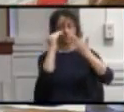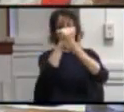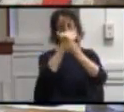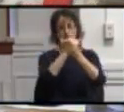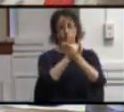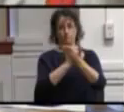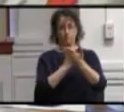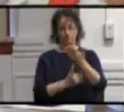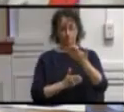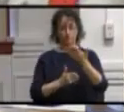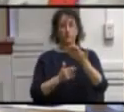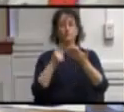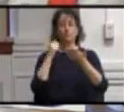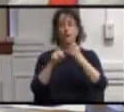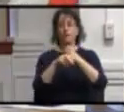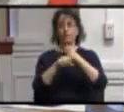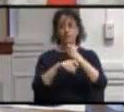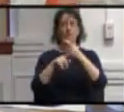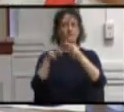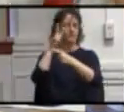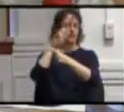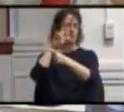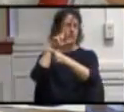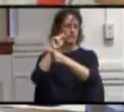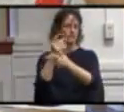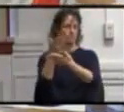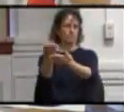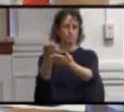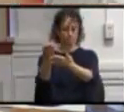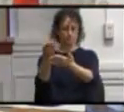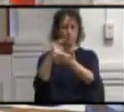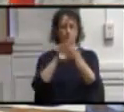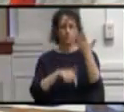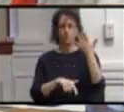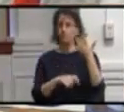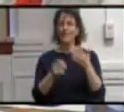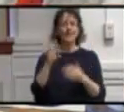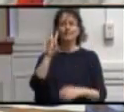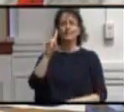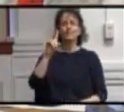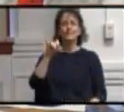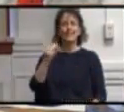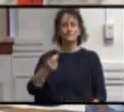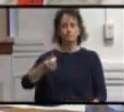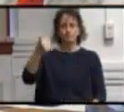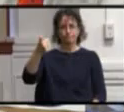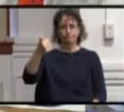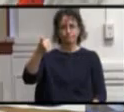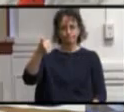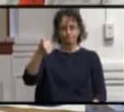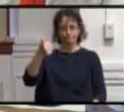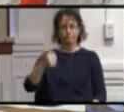by VLCT, which excludes 7 days,